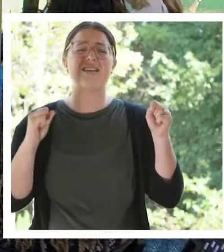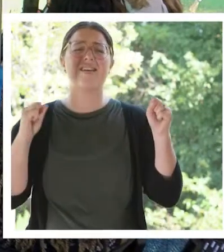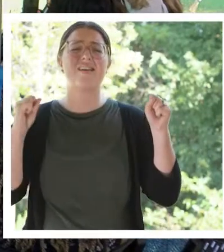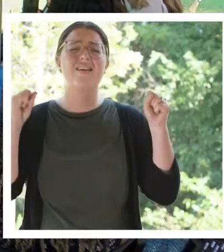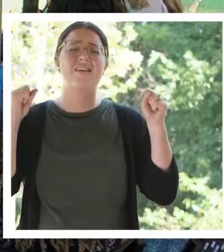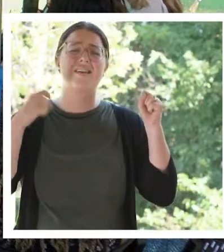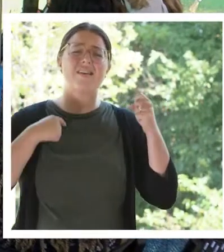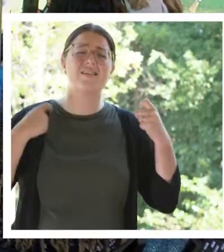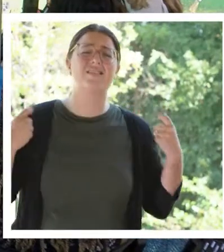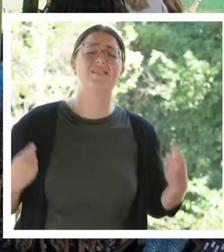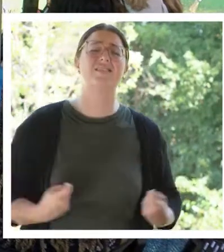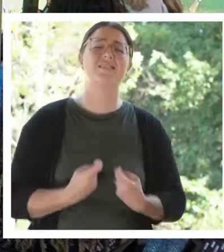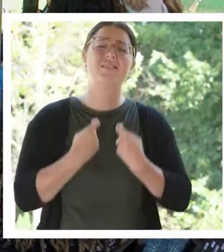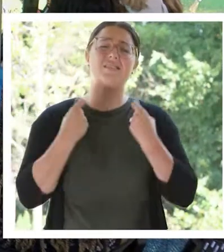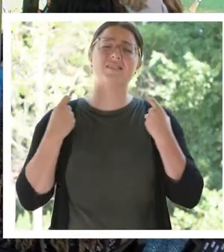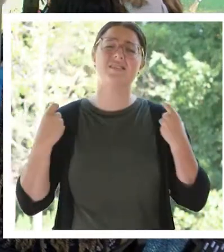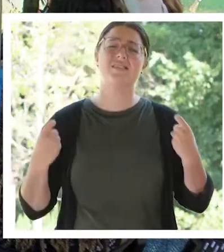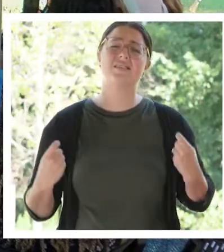saved a